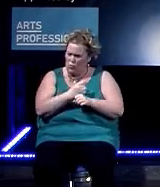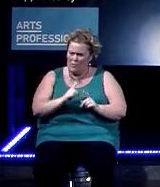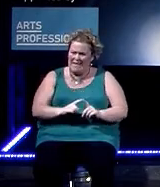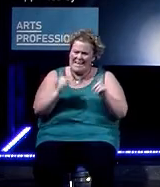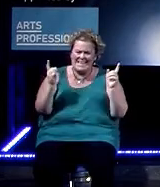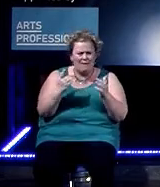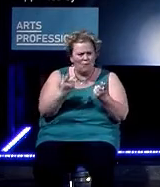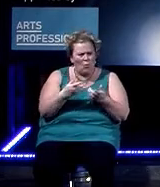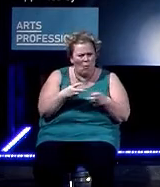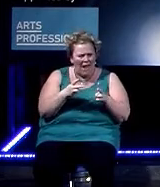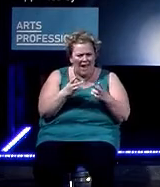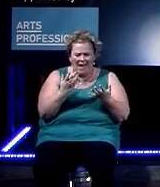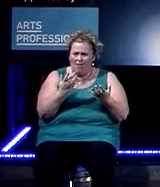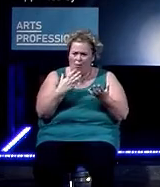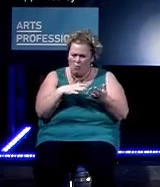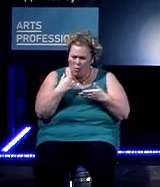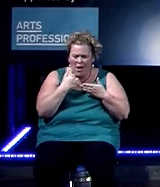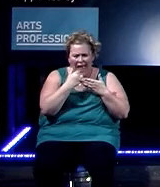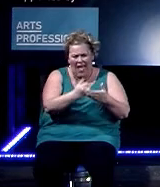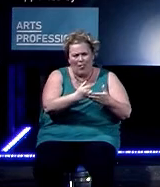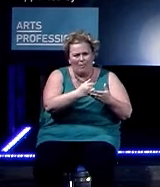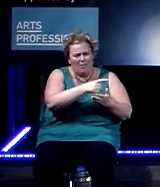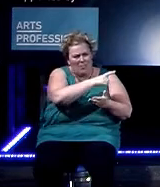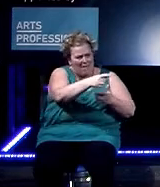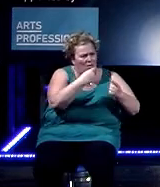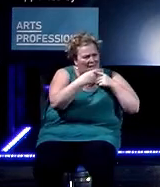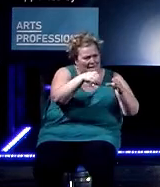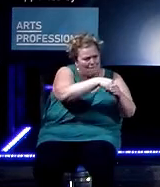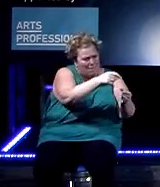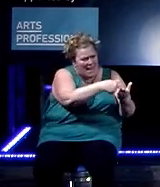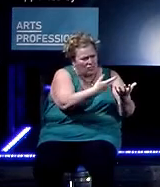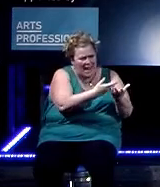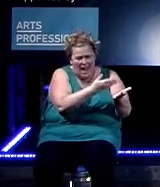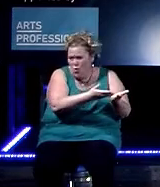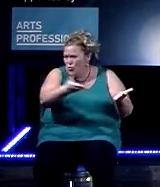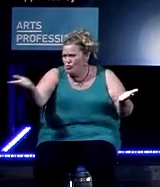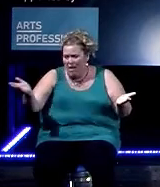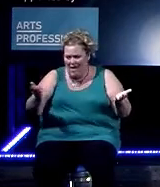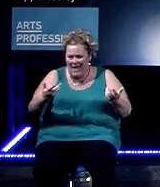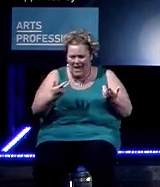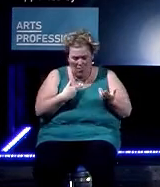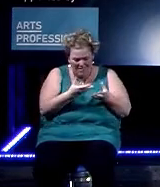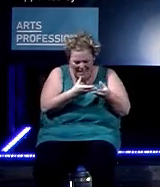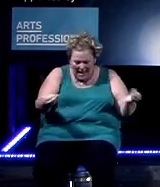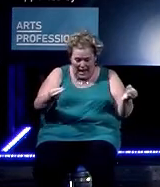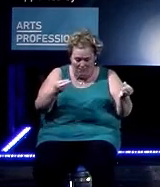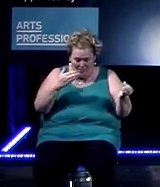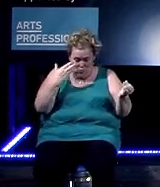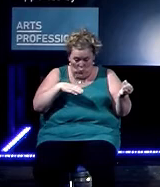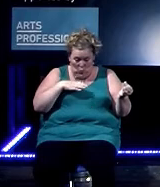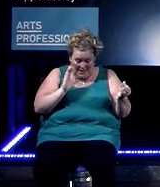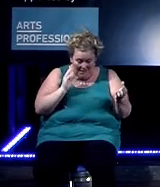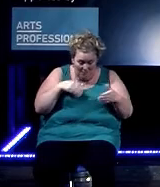content industries? Because right now, we really want to help those guys. There seems like there's a huge gap still that we could fill, and there's a distributed